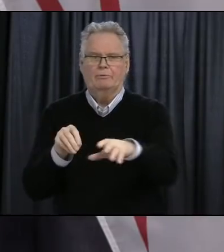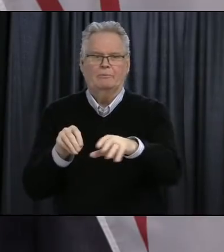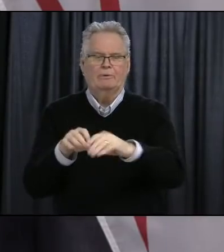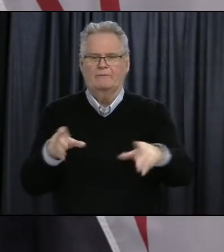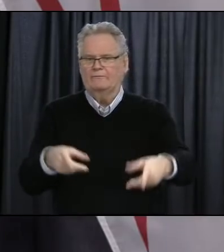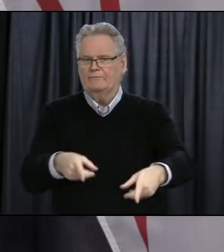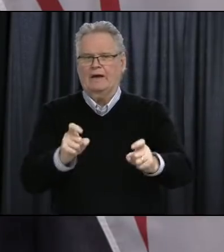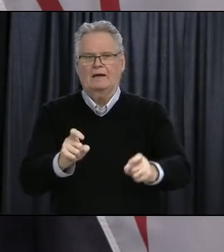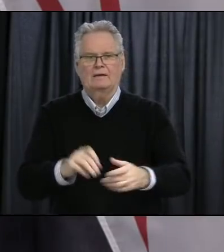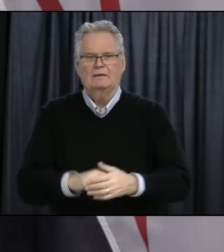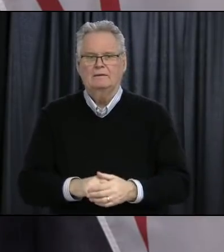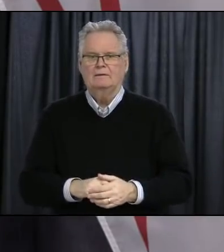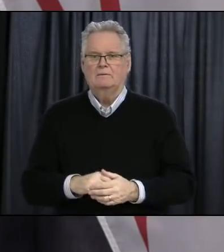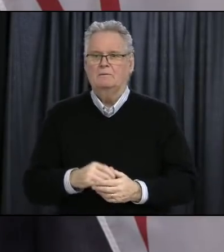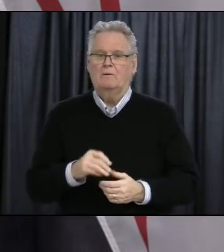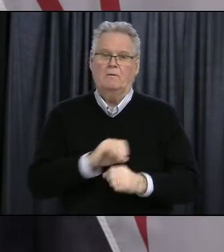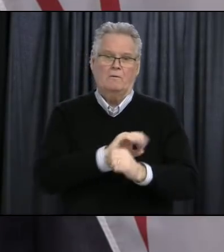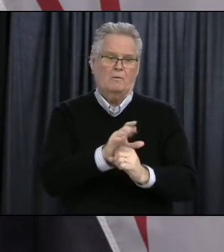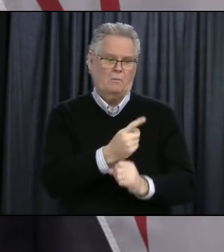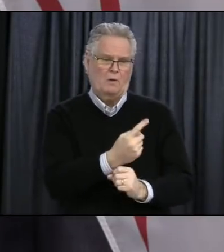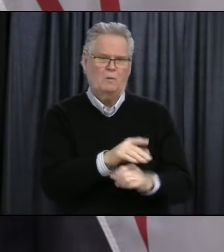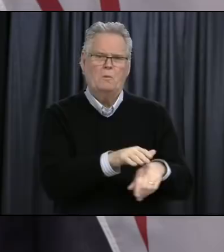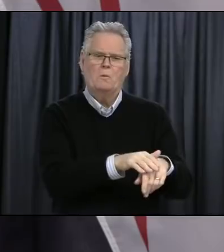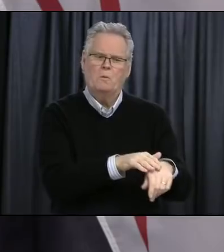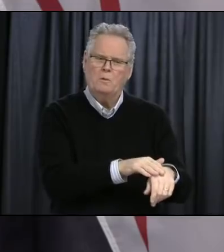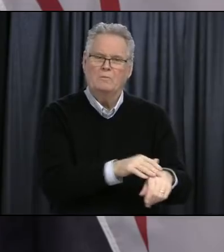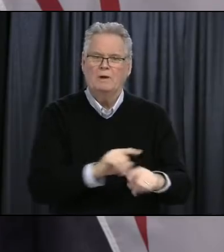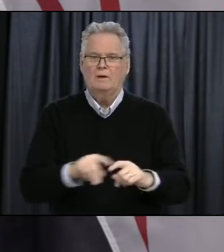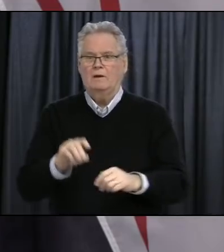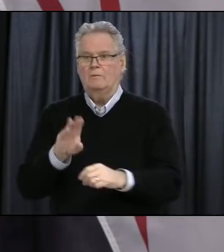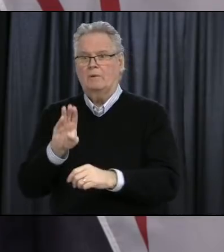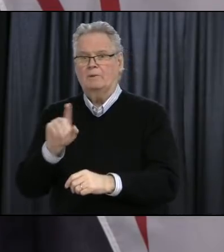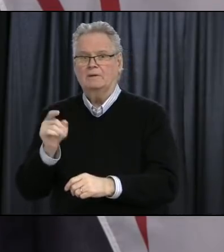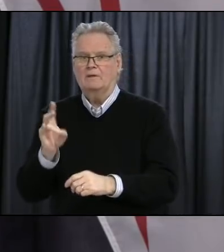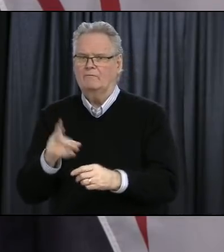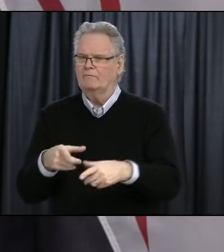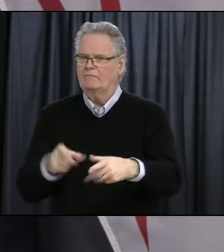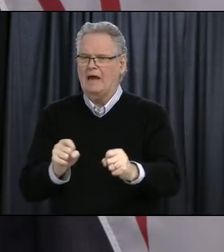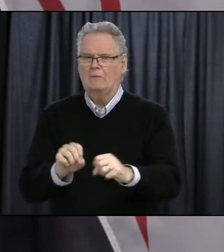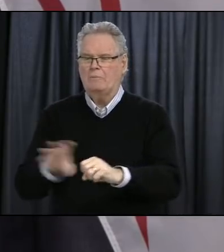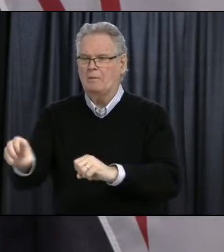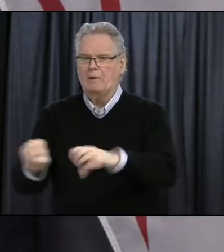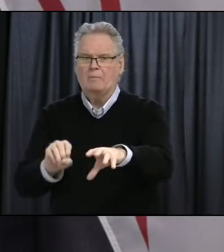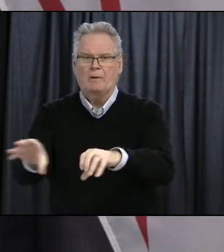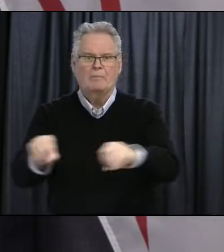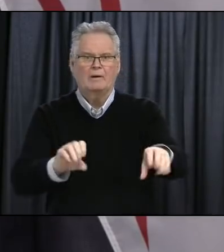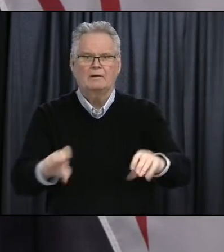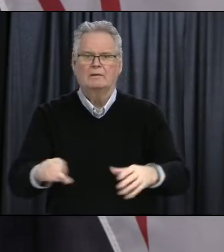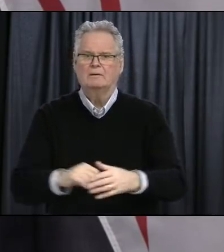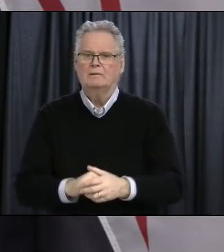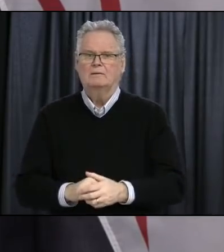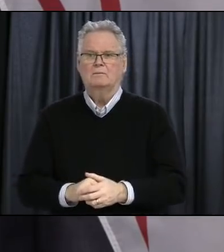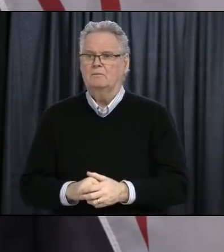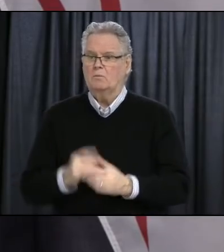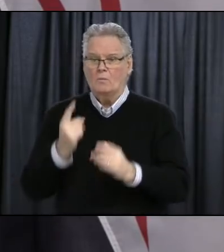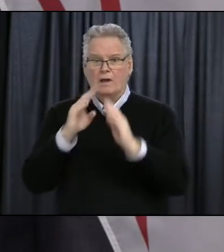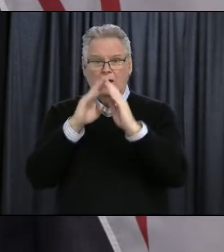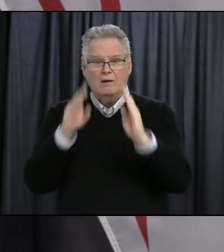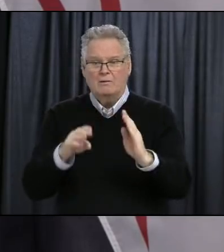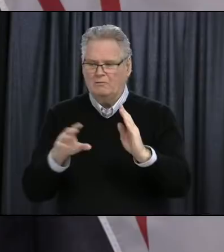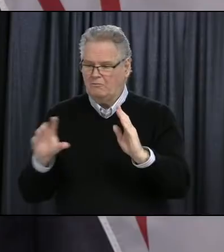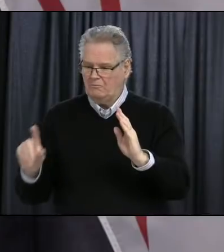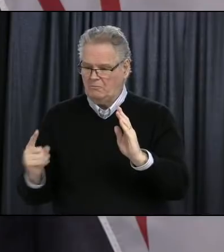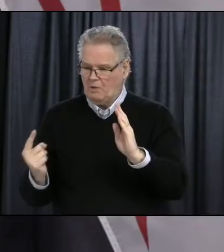shown us that it can spread very rapidly through a household. So we want to make sure that people coming in aren't